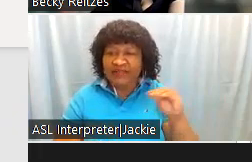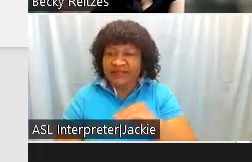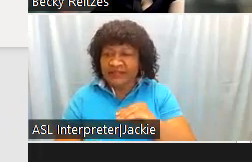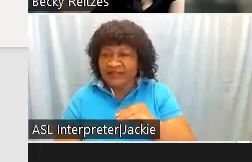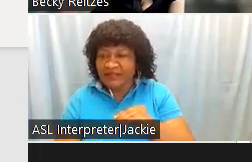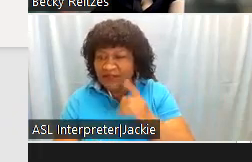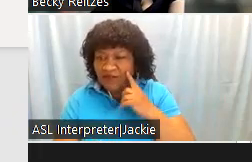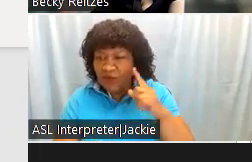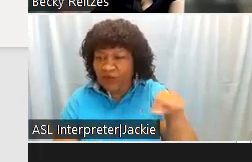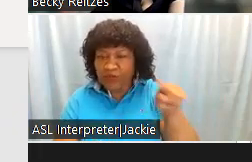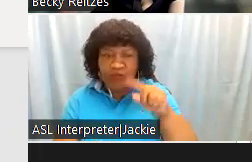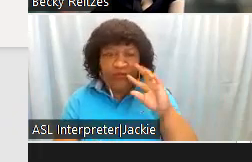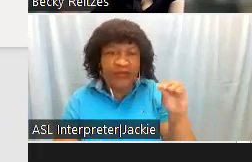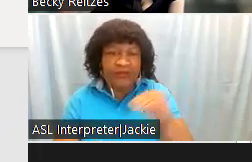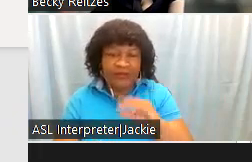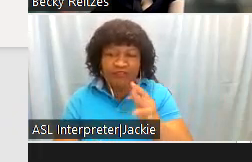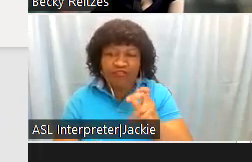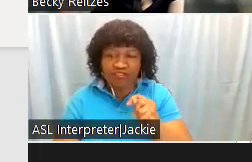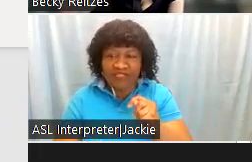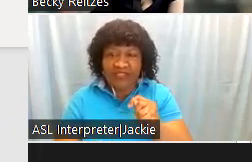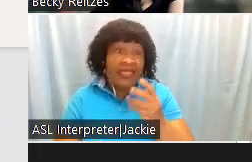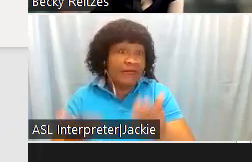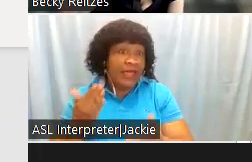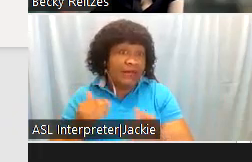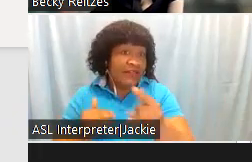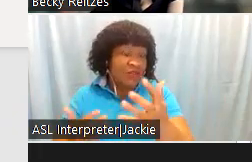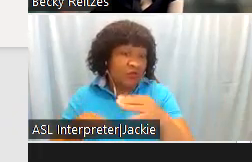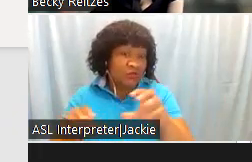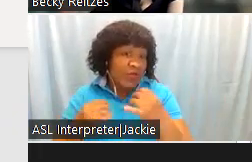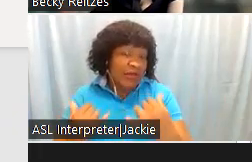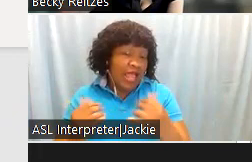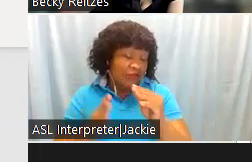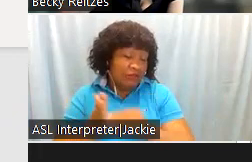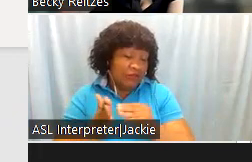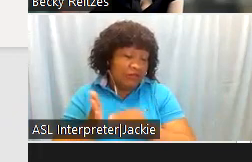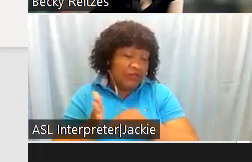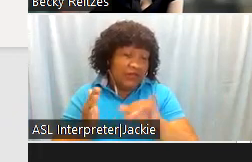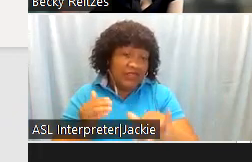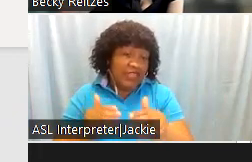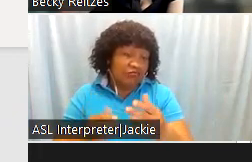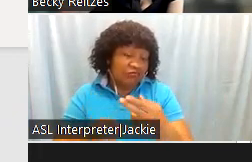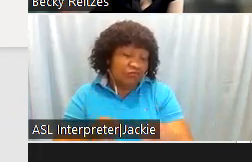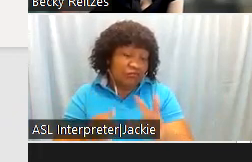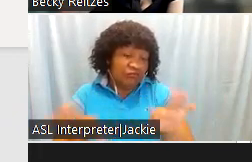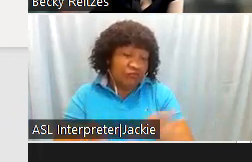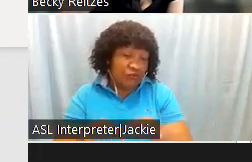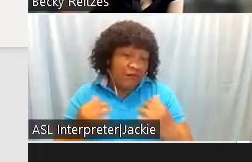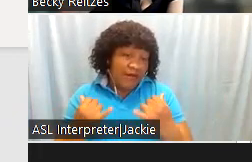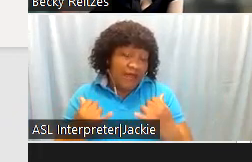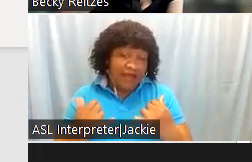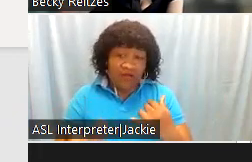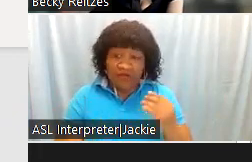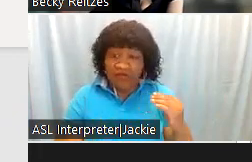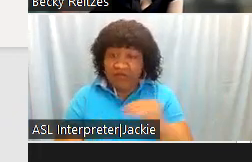can do it now even if they want. I don't, that's not